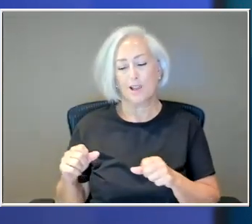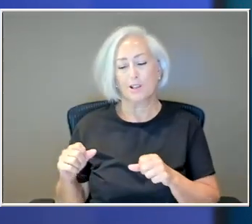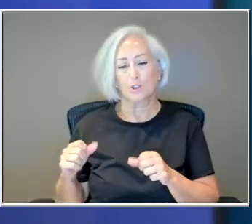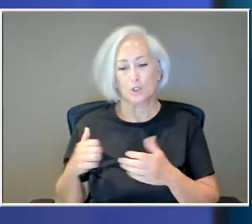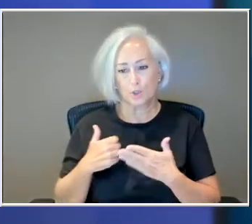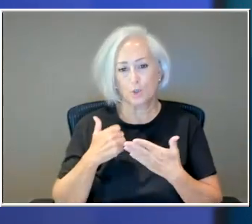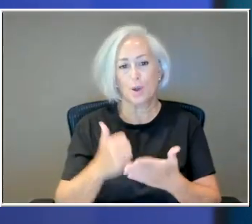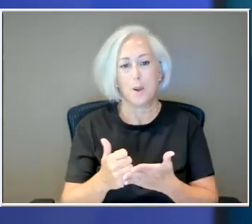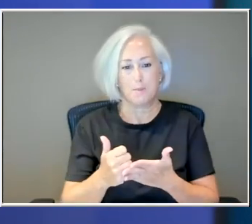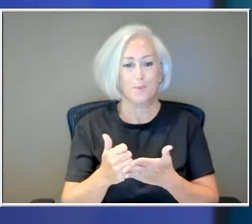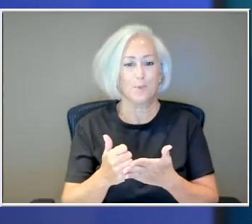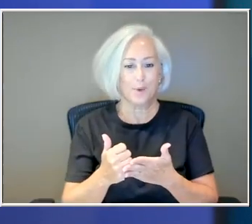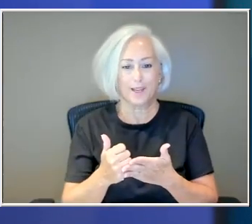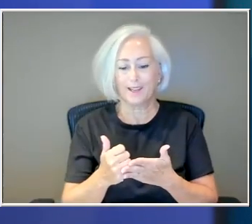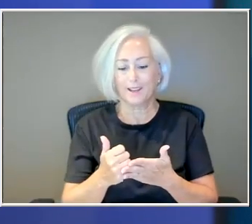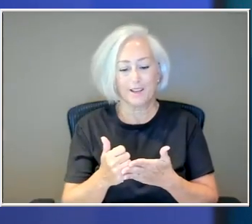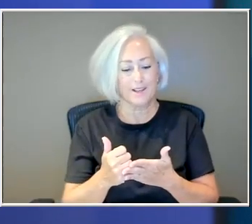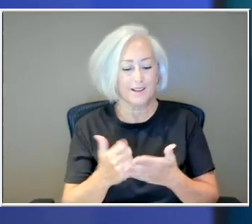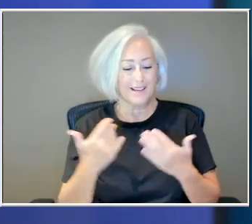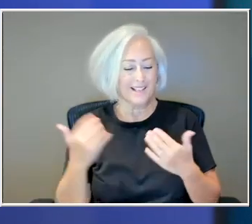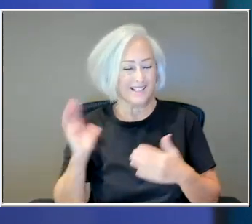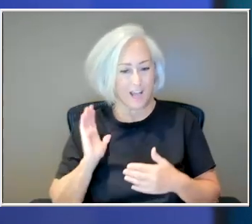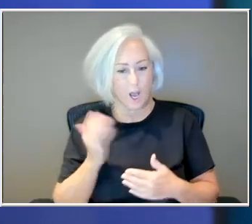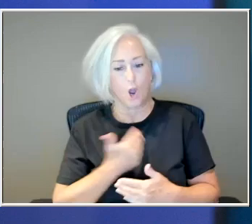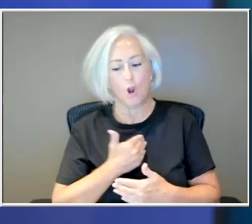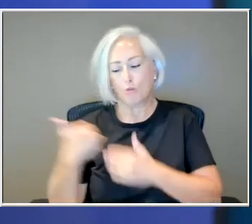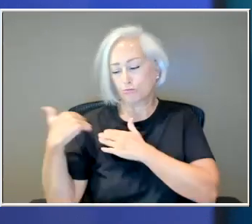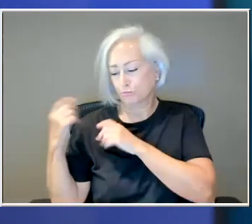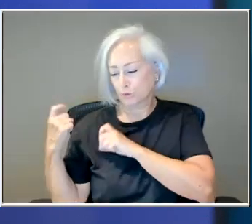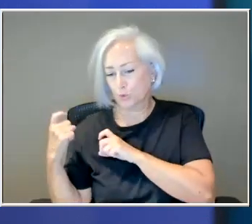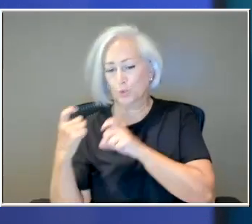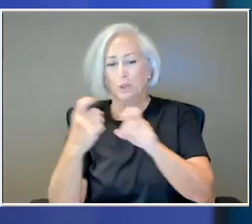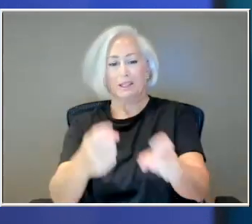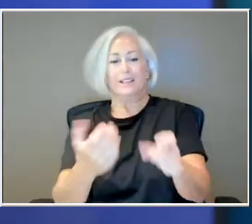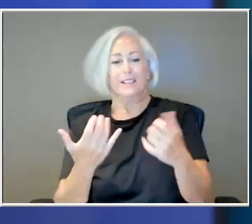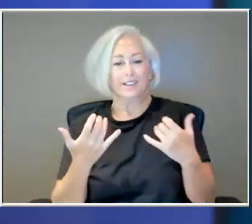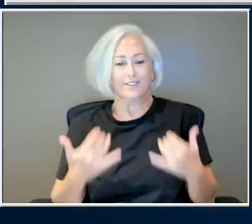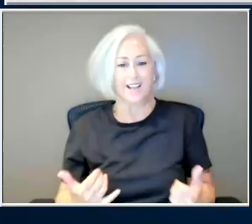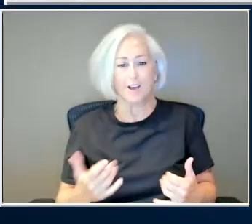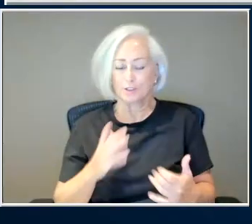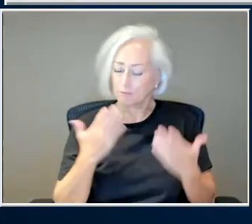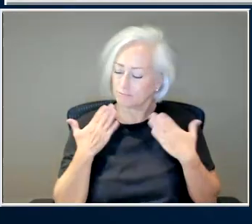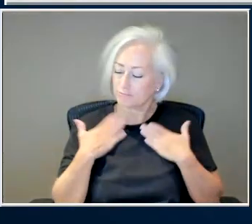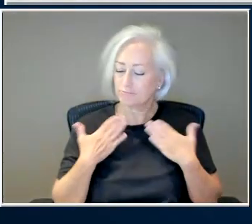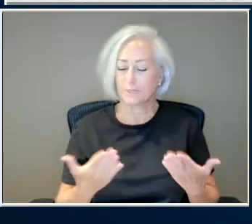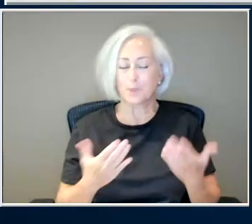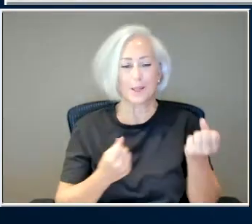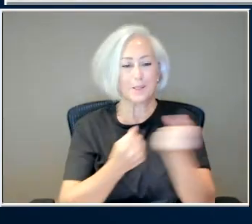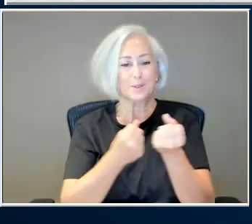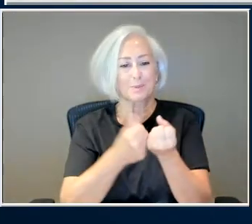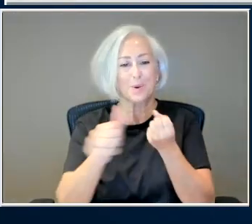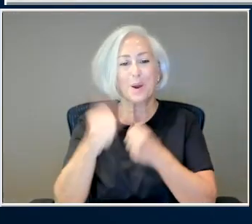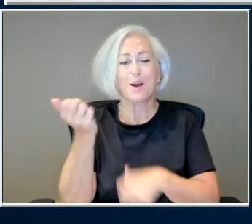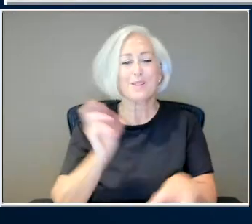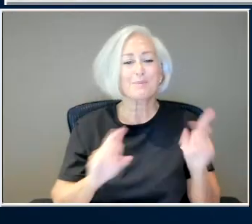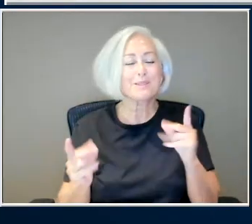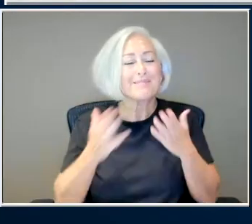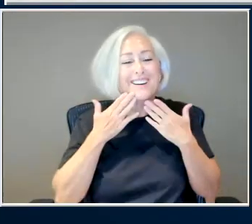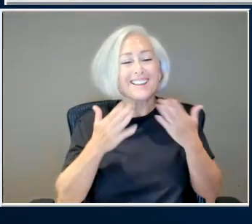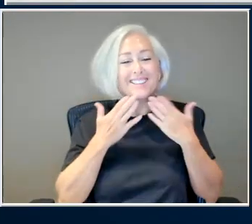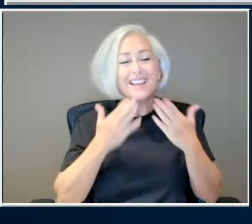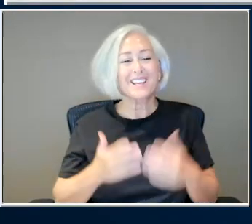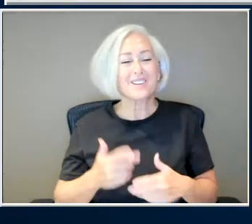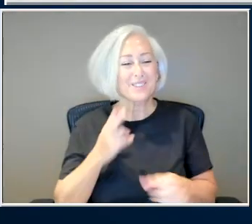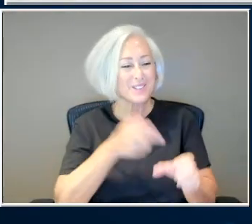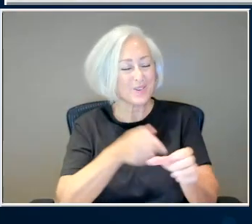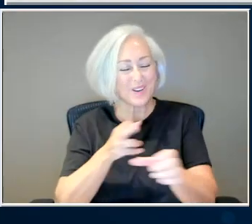forward as much as we can. So I would just say be there for others. Thank you for being here. Thank you. Be well. Thank you. Thank you.